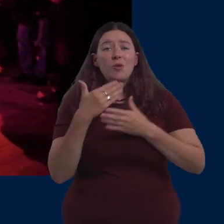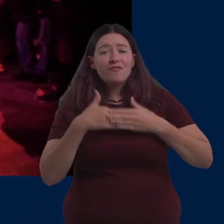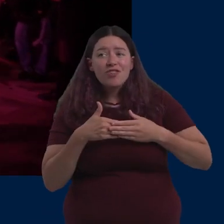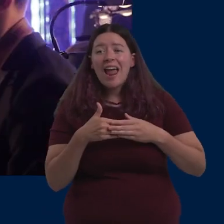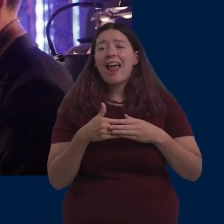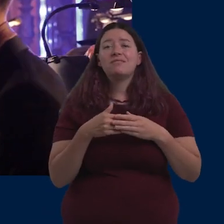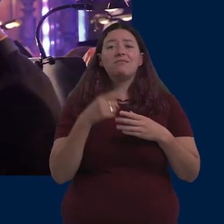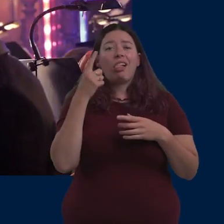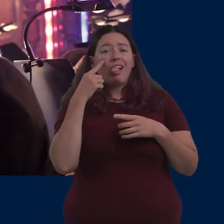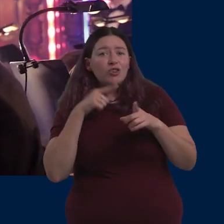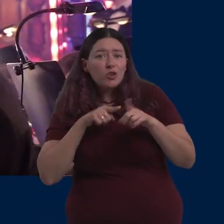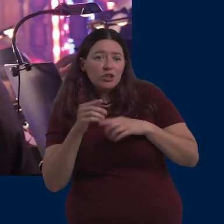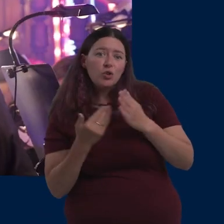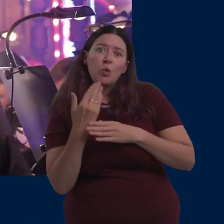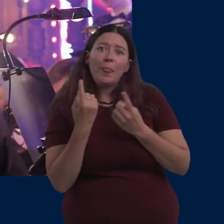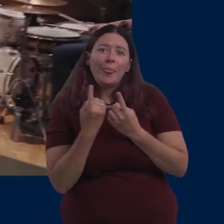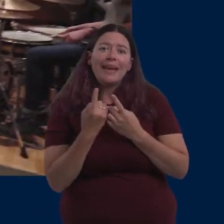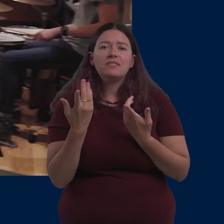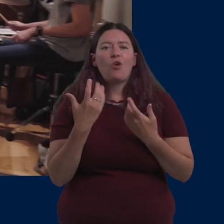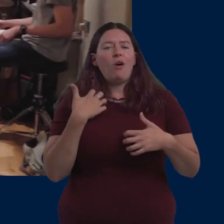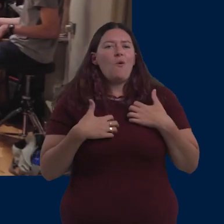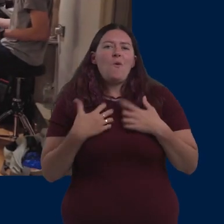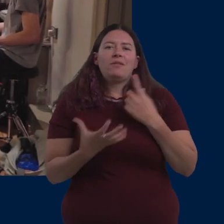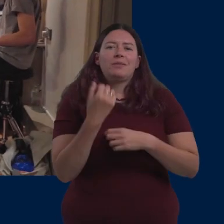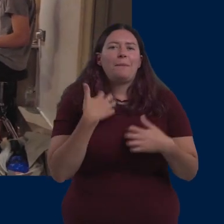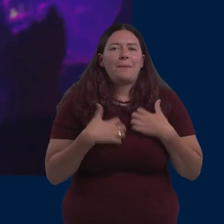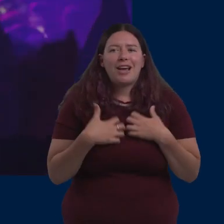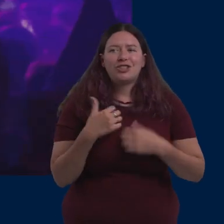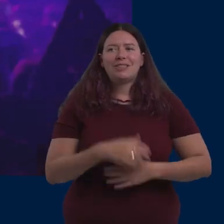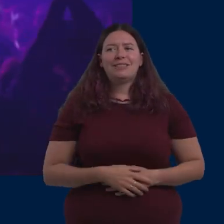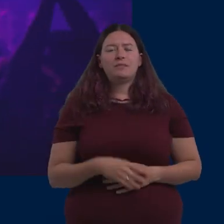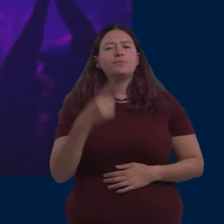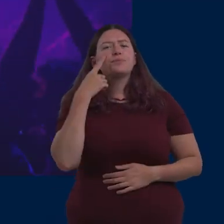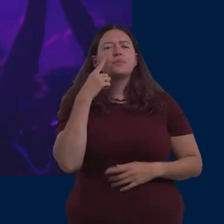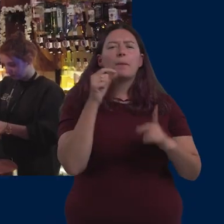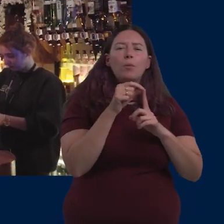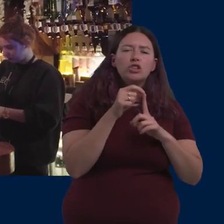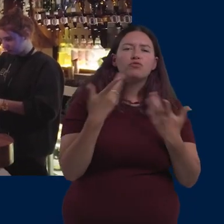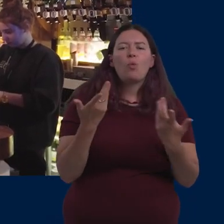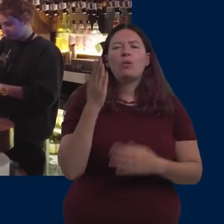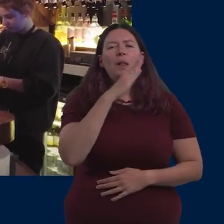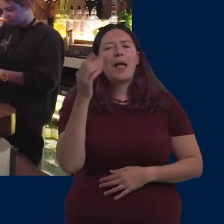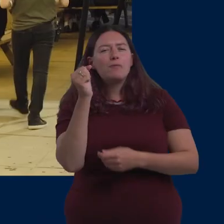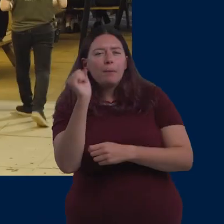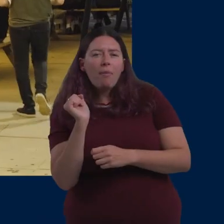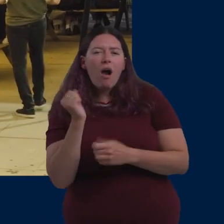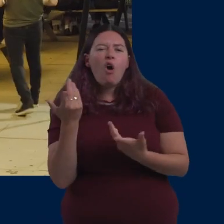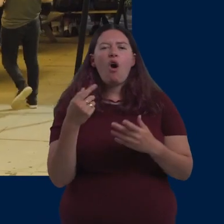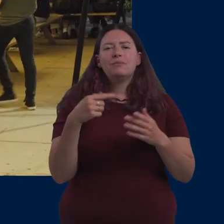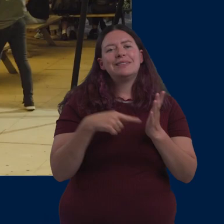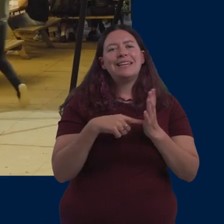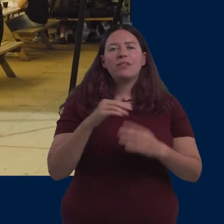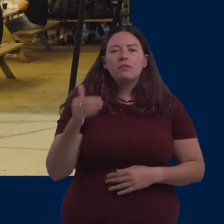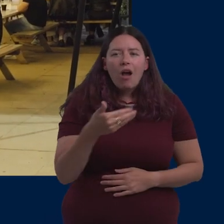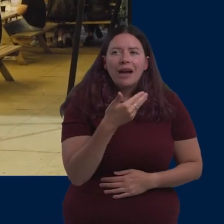go, or rediscover your passion. We're also here to entertain you. Check out Pottero, our famous library bar, or the garden at Teviot